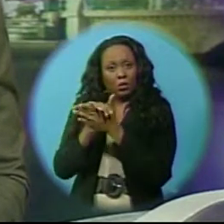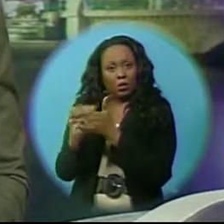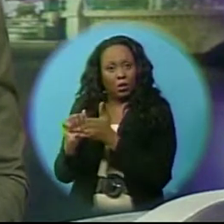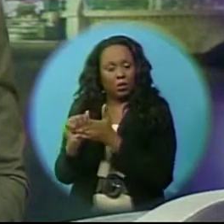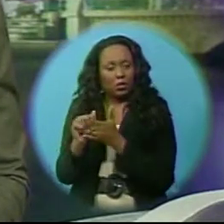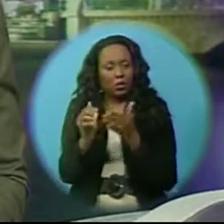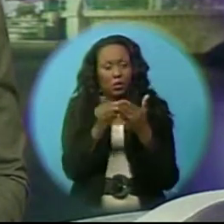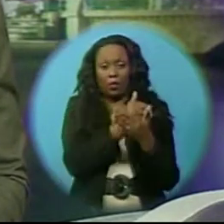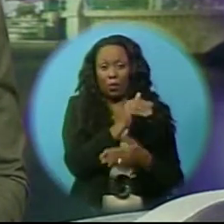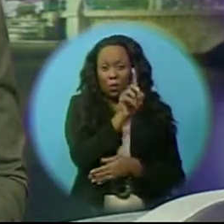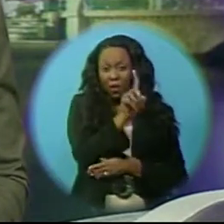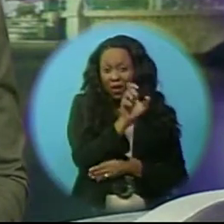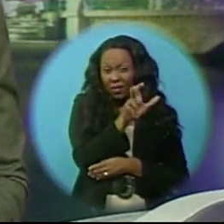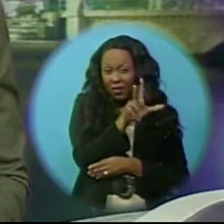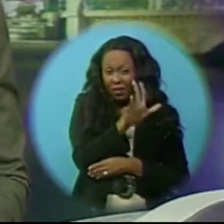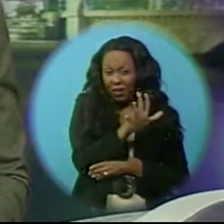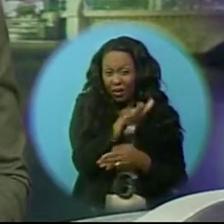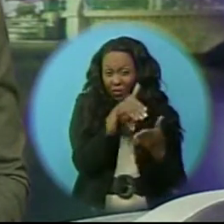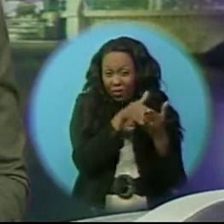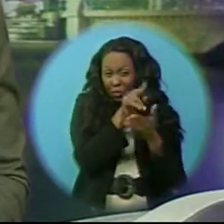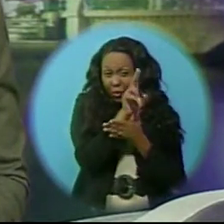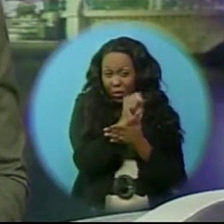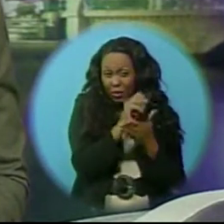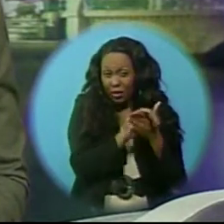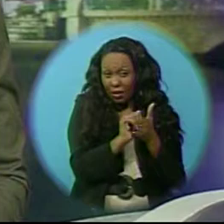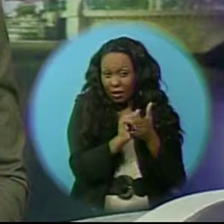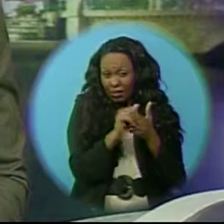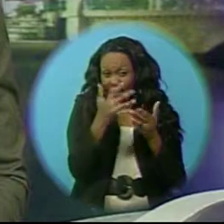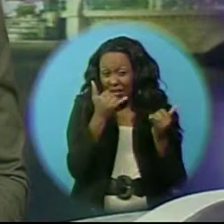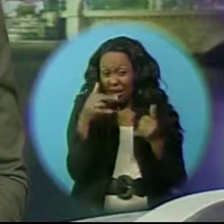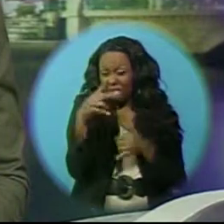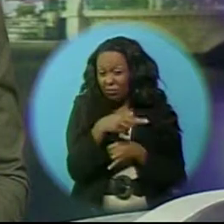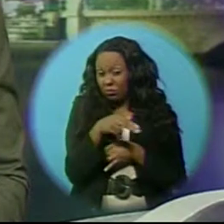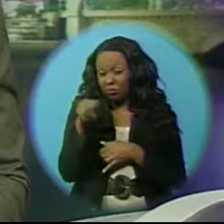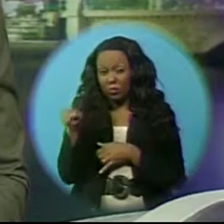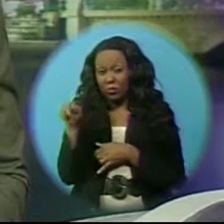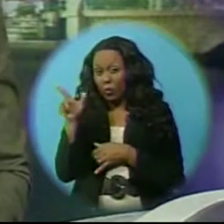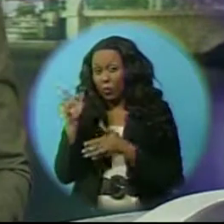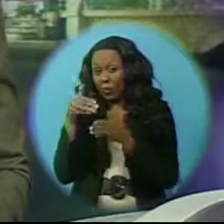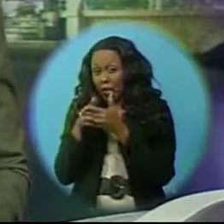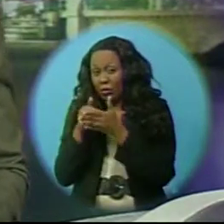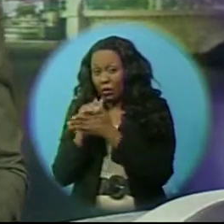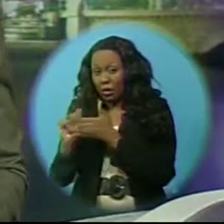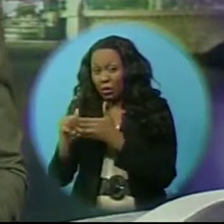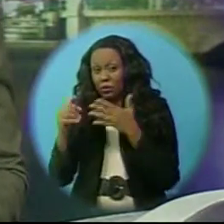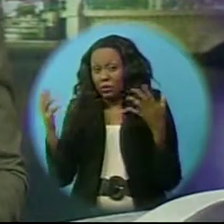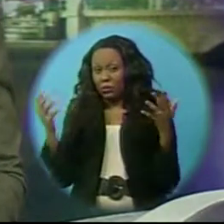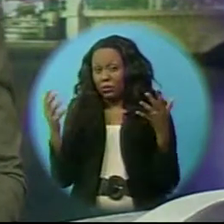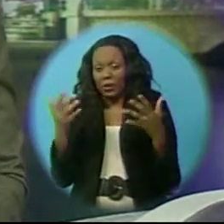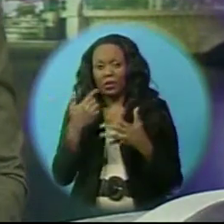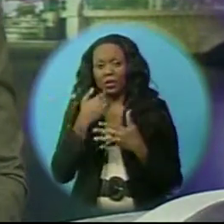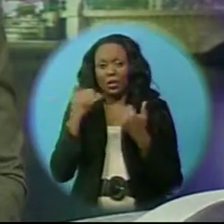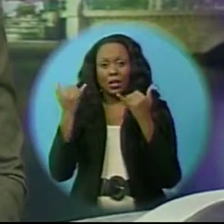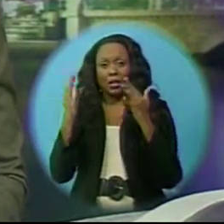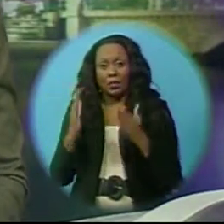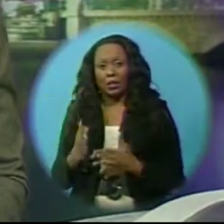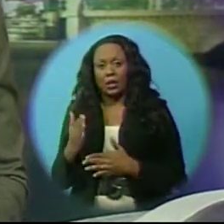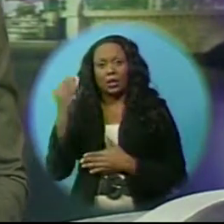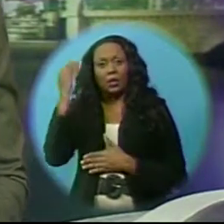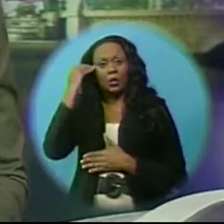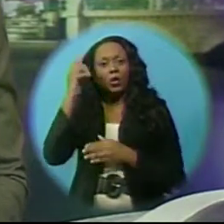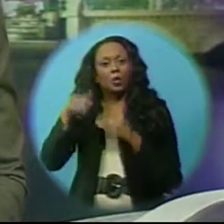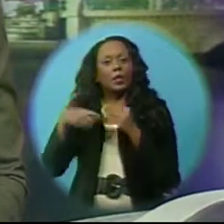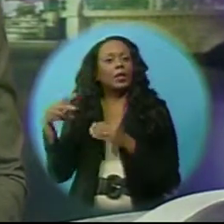of the $135,000 they are usually paid for high-profile tournaments. Muirhead said the players were well aware of